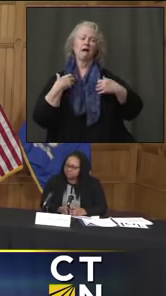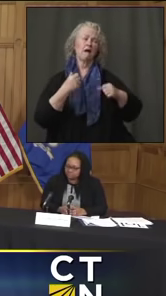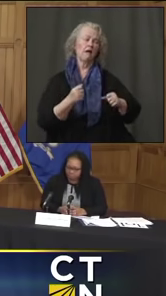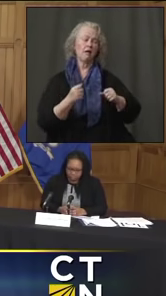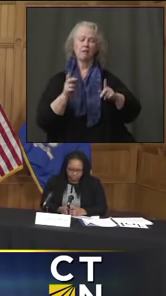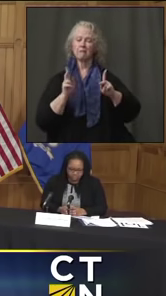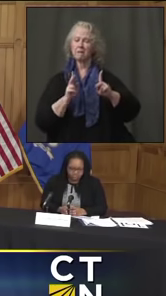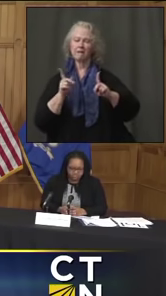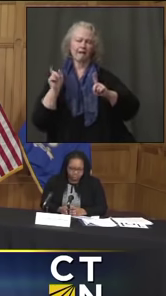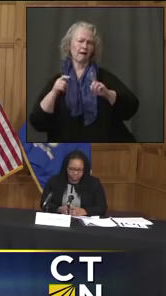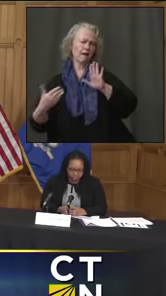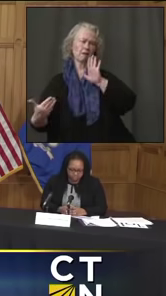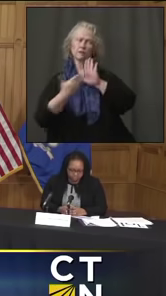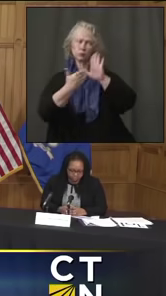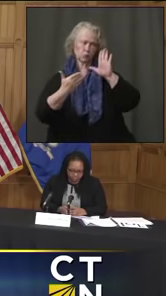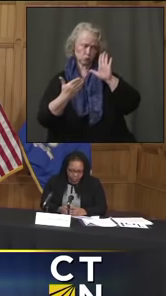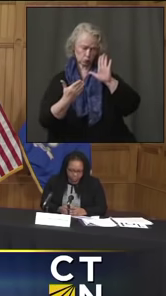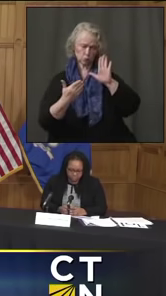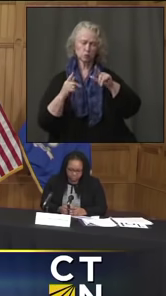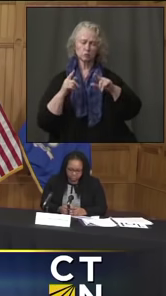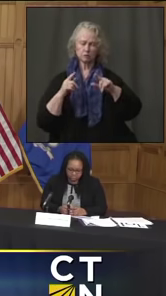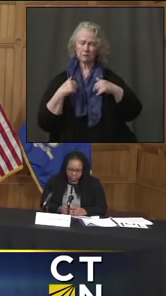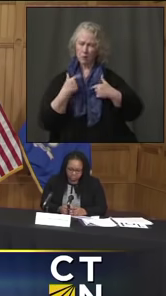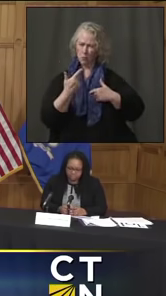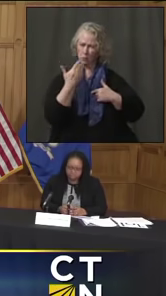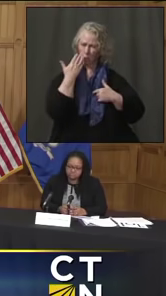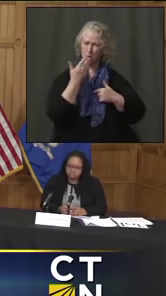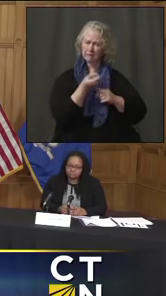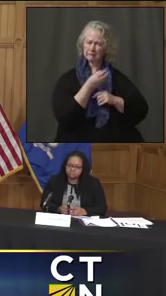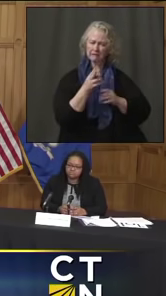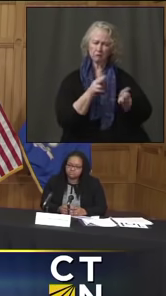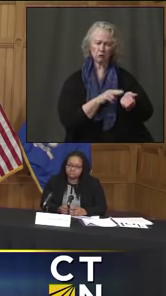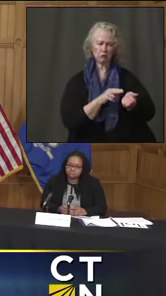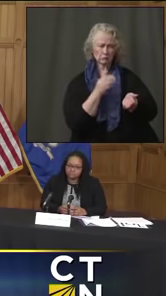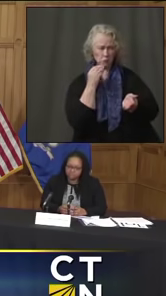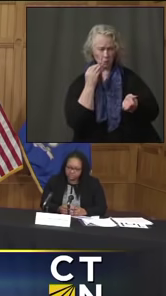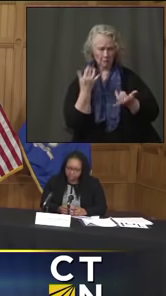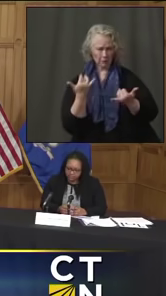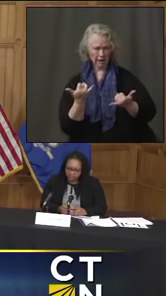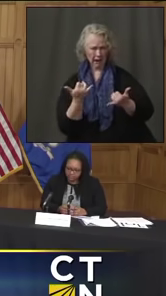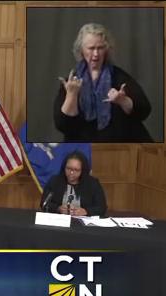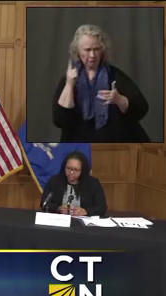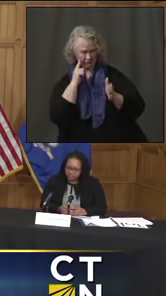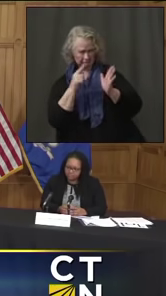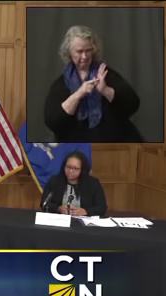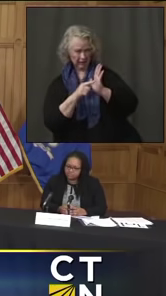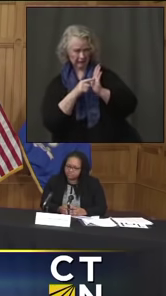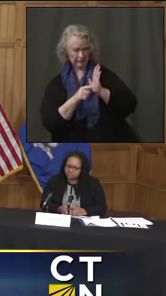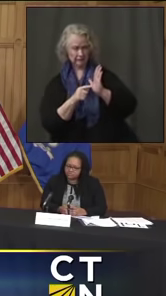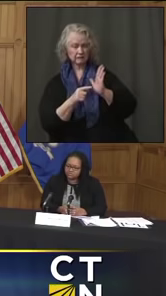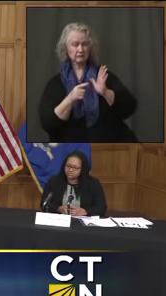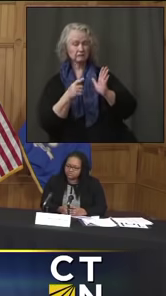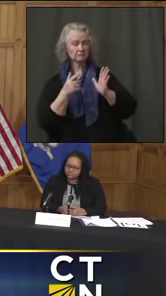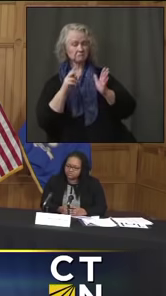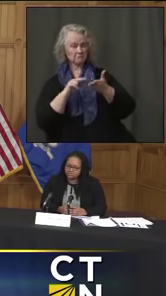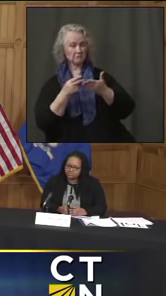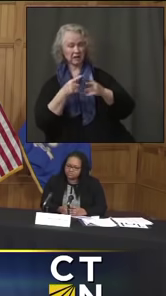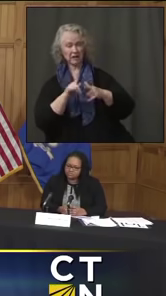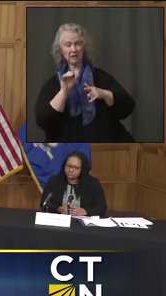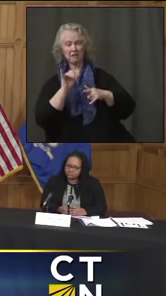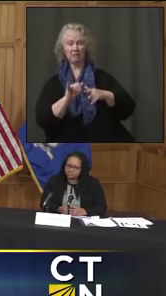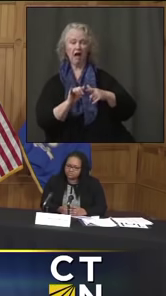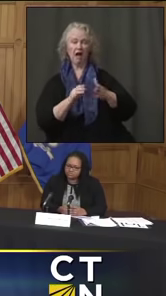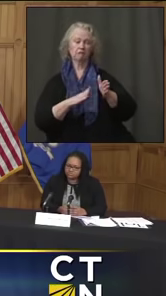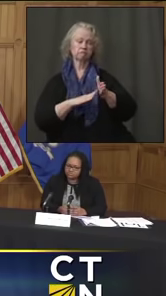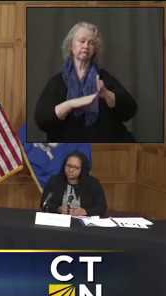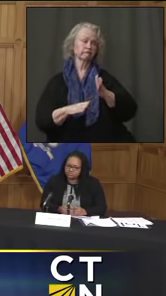crisis. But given that we know several nursing homes are under state investigation, would you consider lifting that immunity if it's